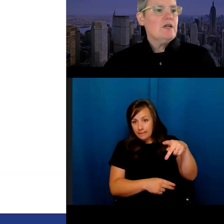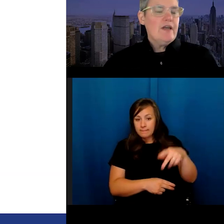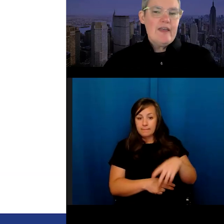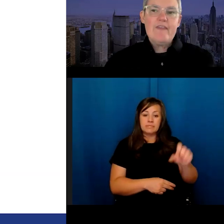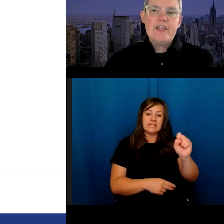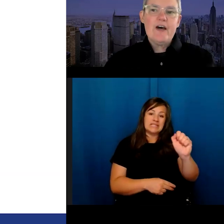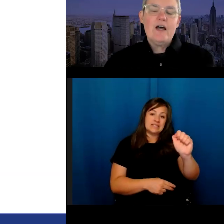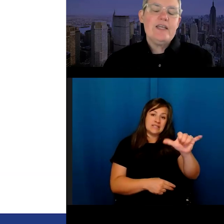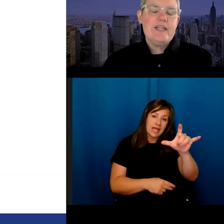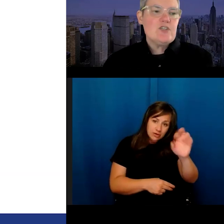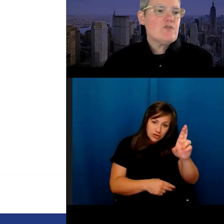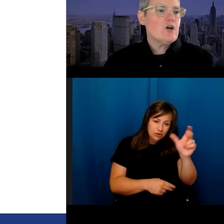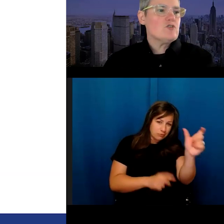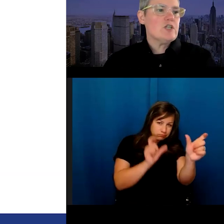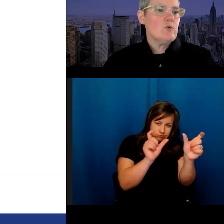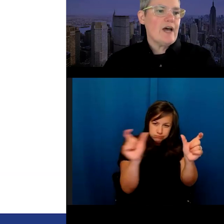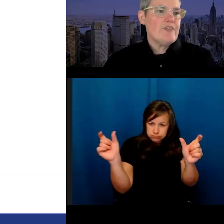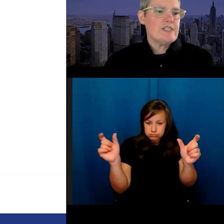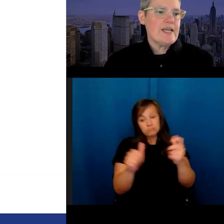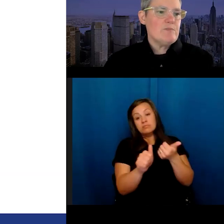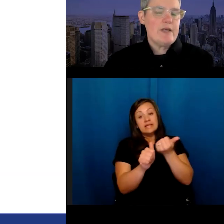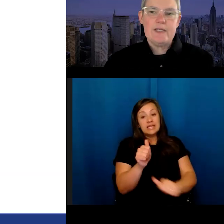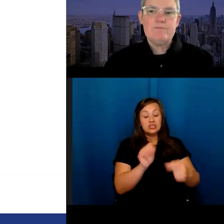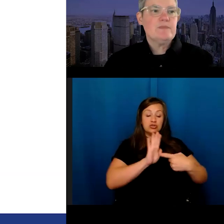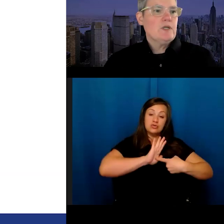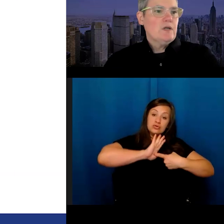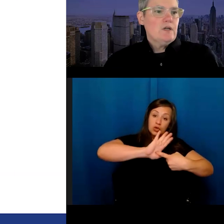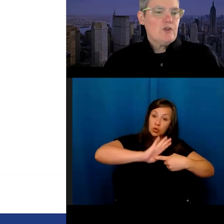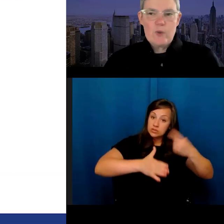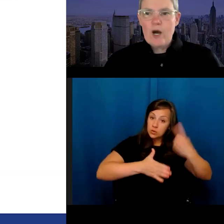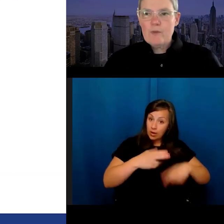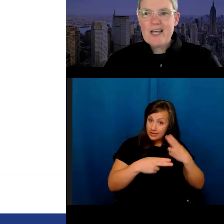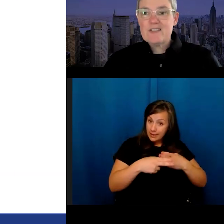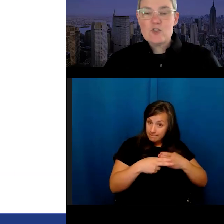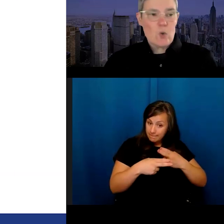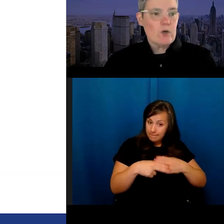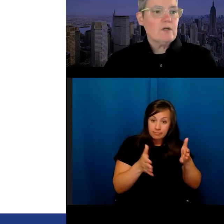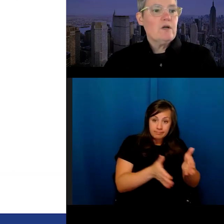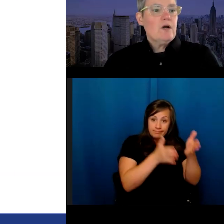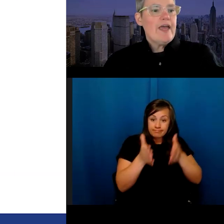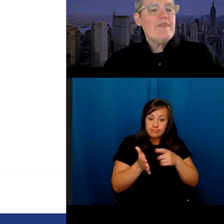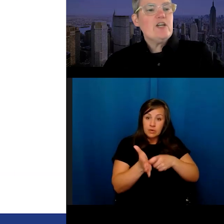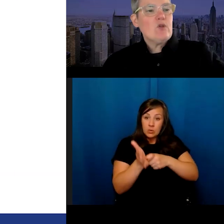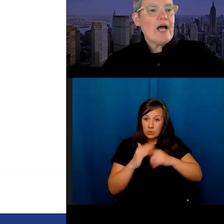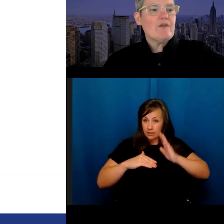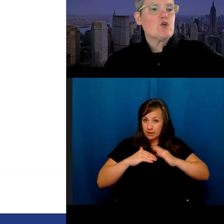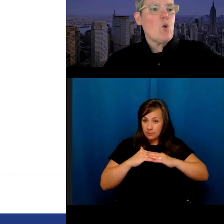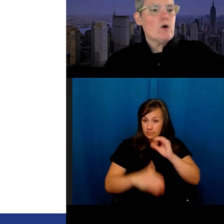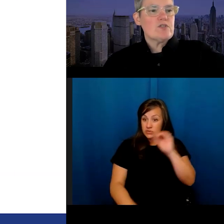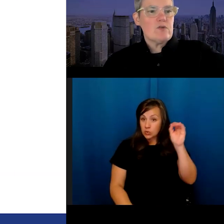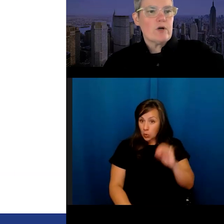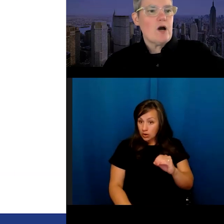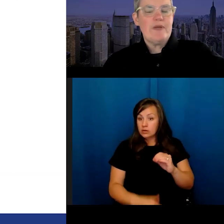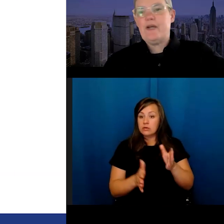Sailor. And then in each of those, it will have the exam name, the required passing score, and then it will have